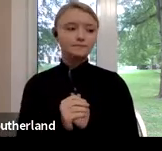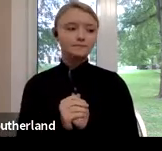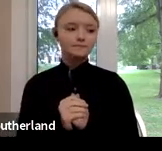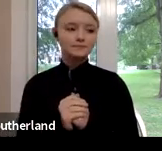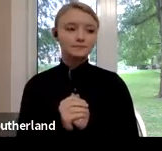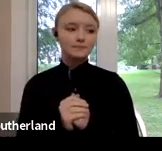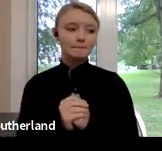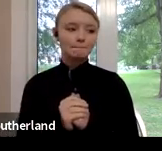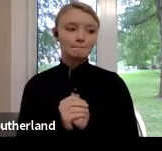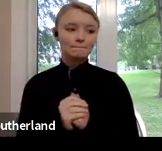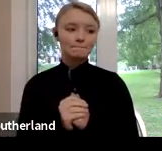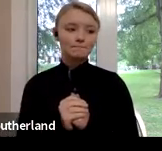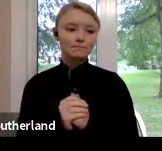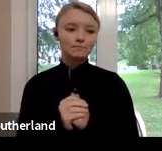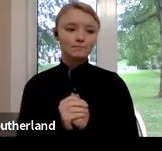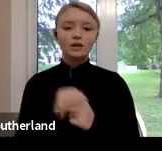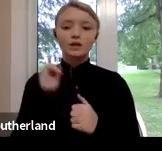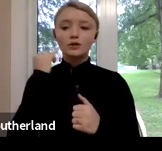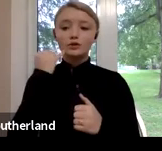the juice is blended with blueberry,